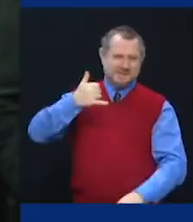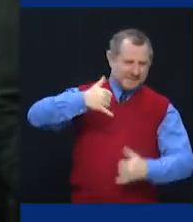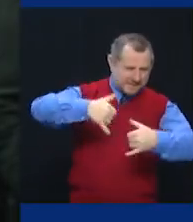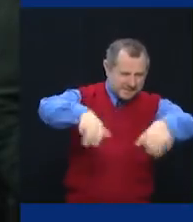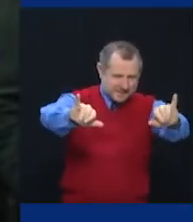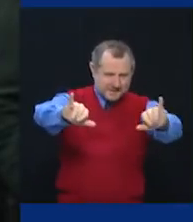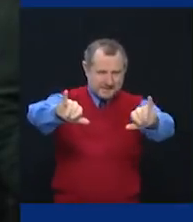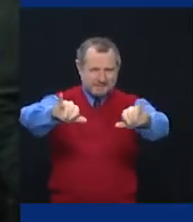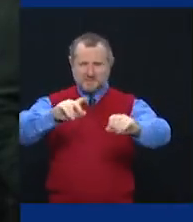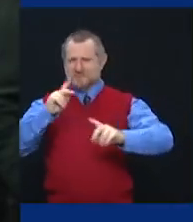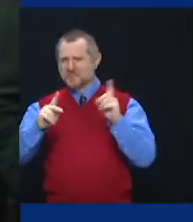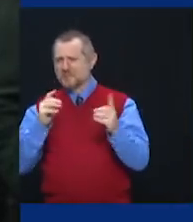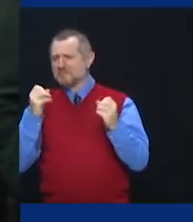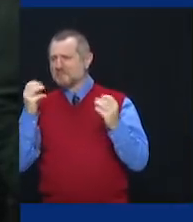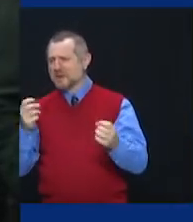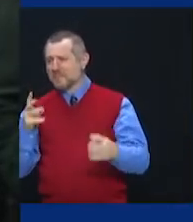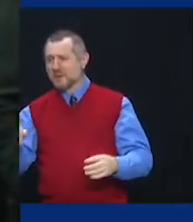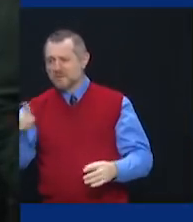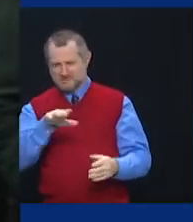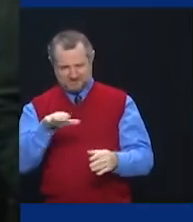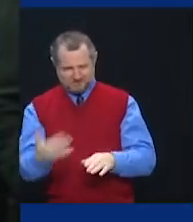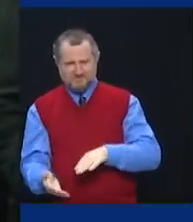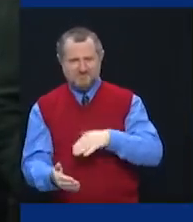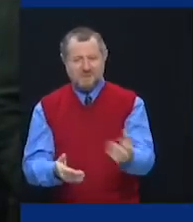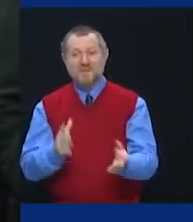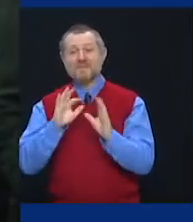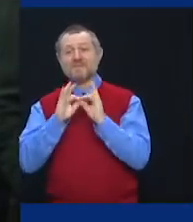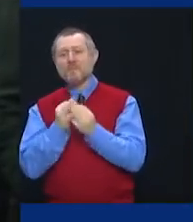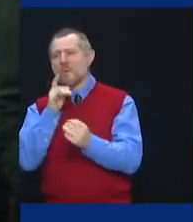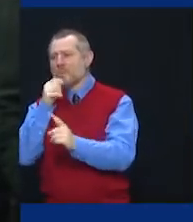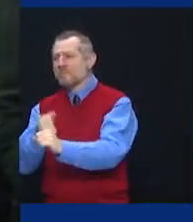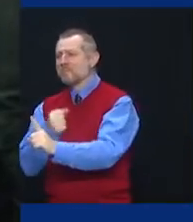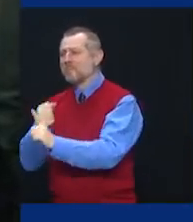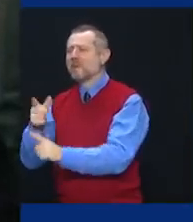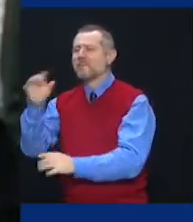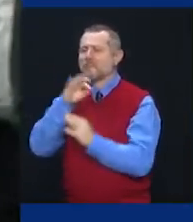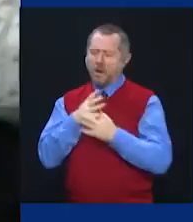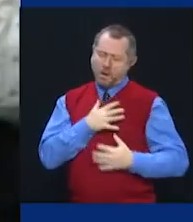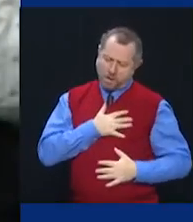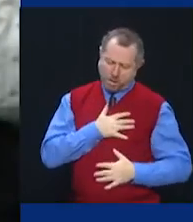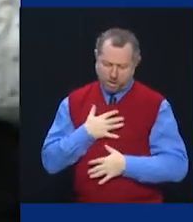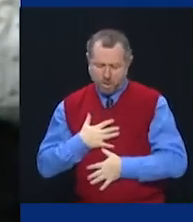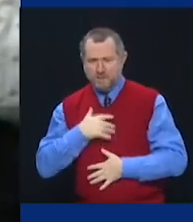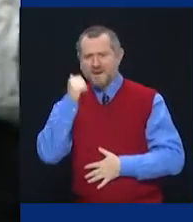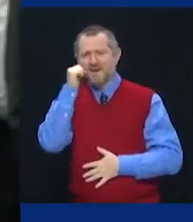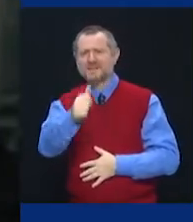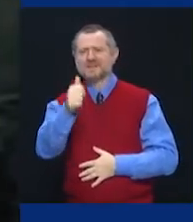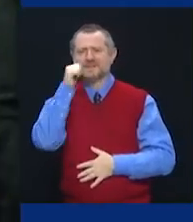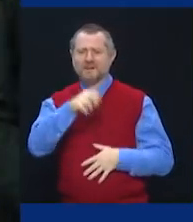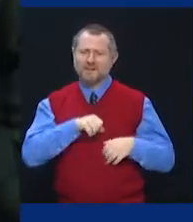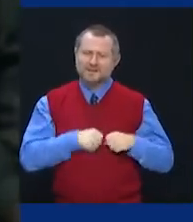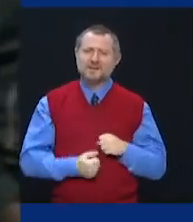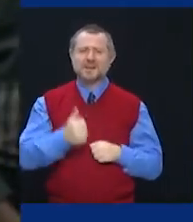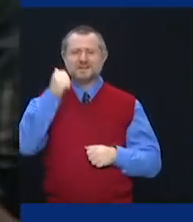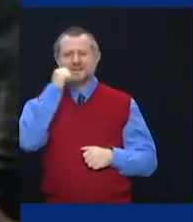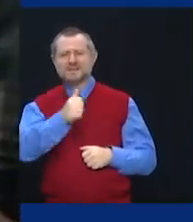of families affected every day, every day, every day.